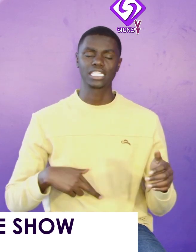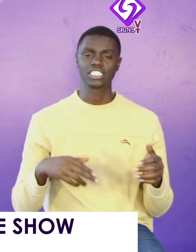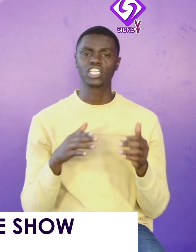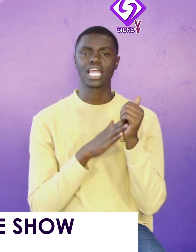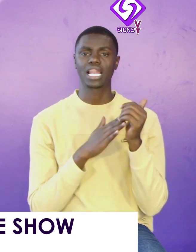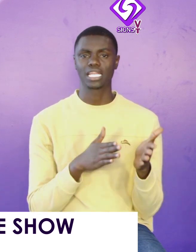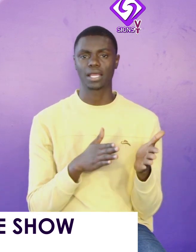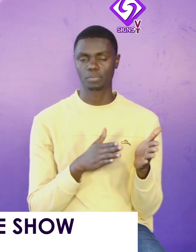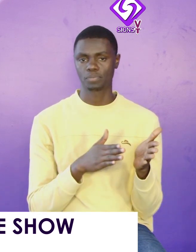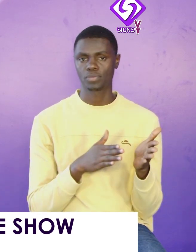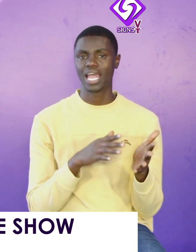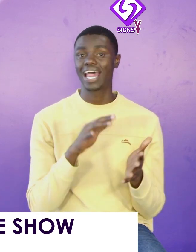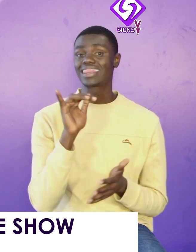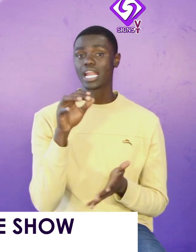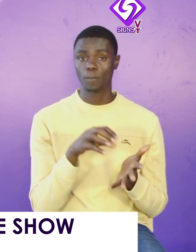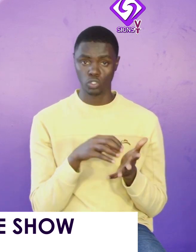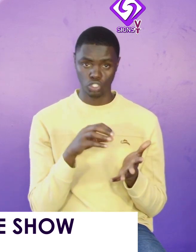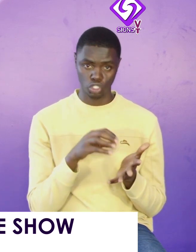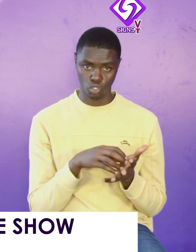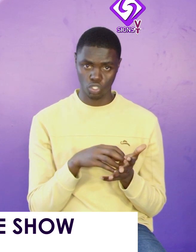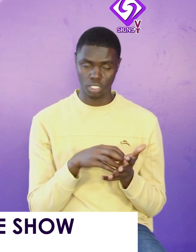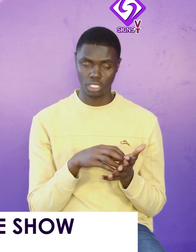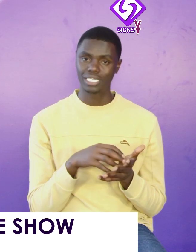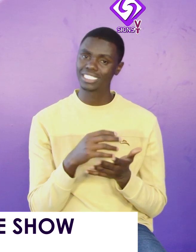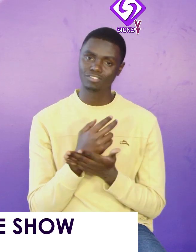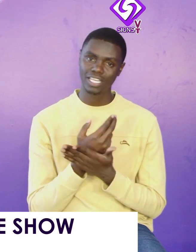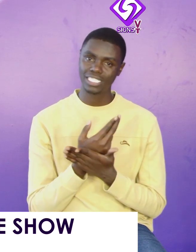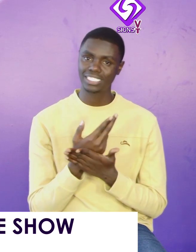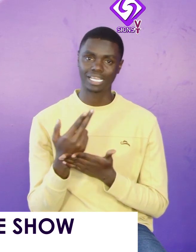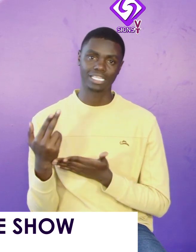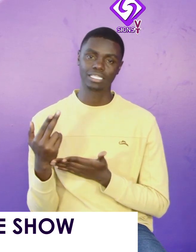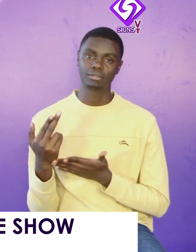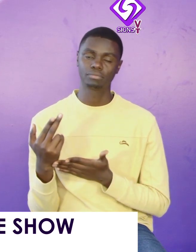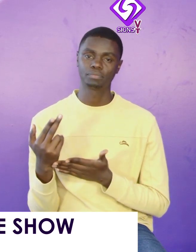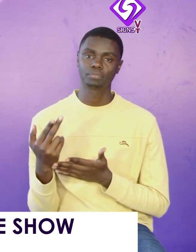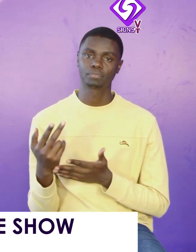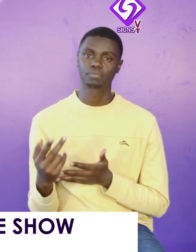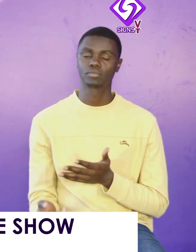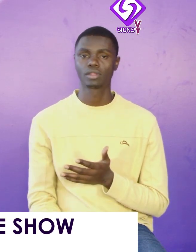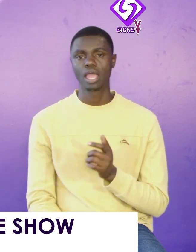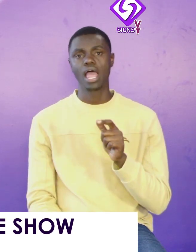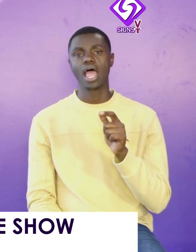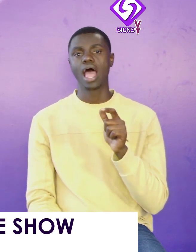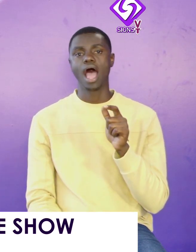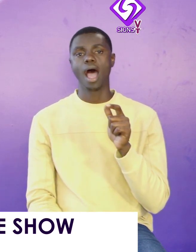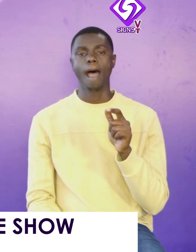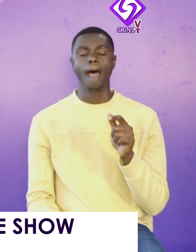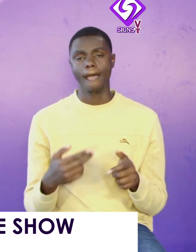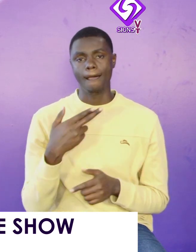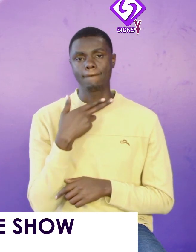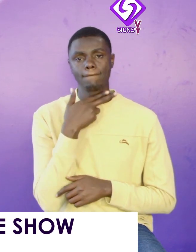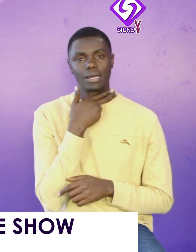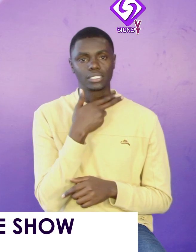be that place that is taken sacredly. A person, a minister that brings,